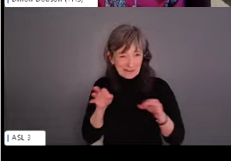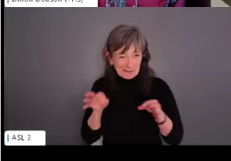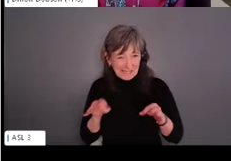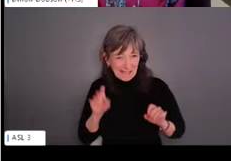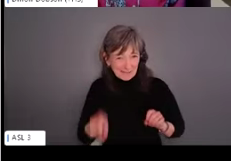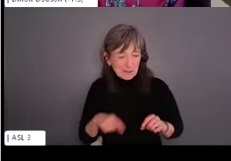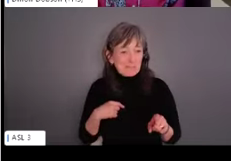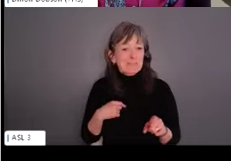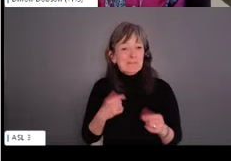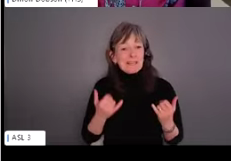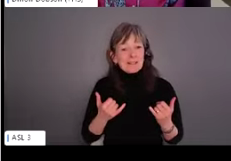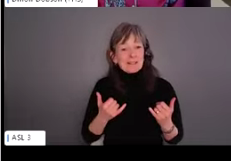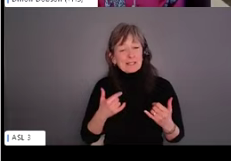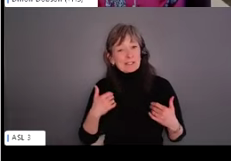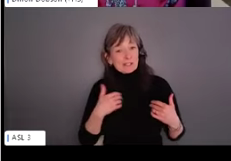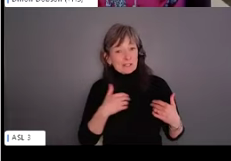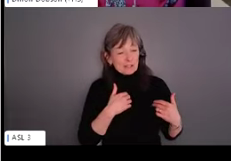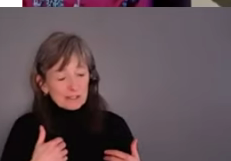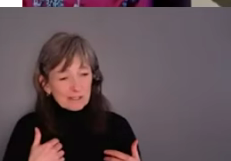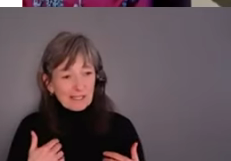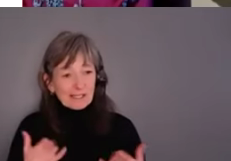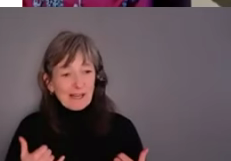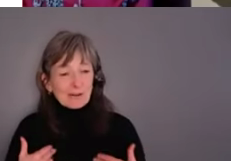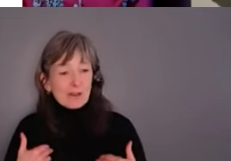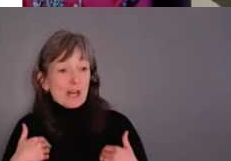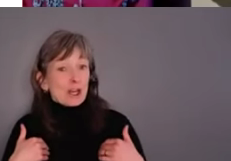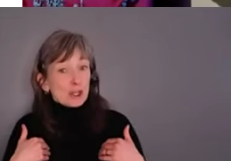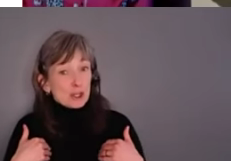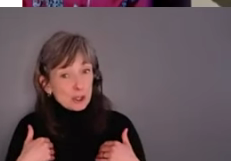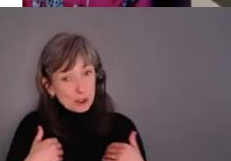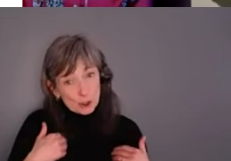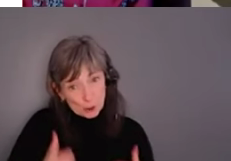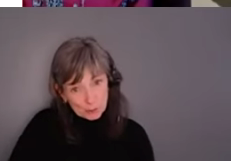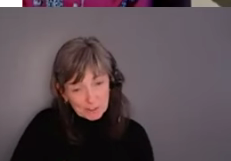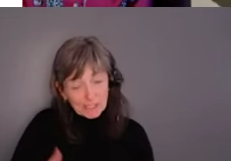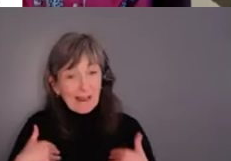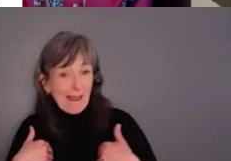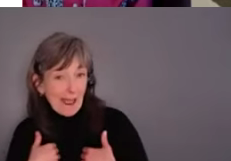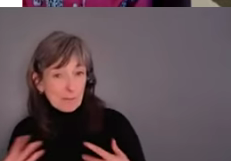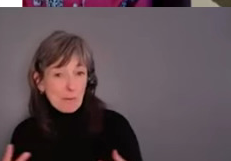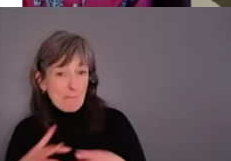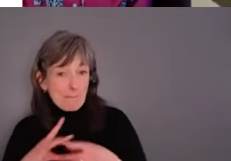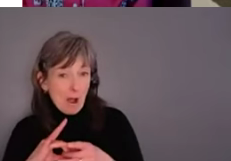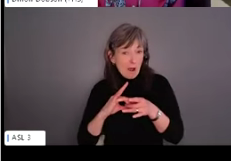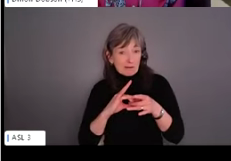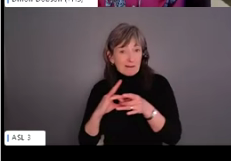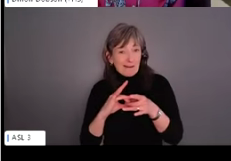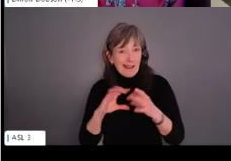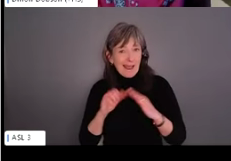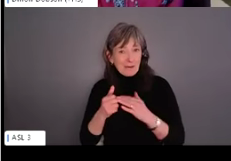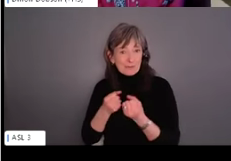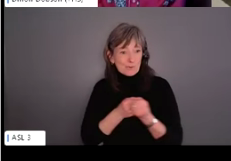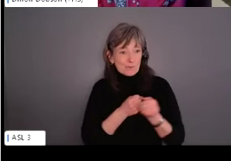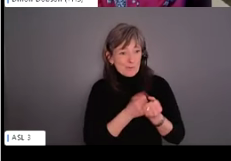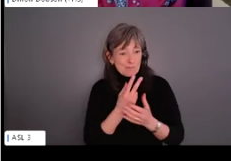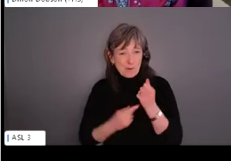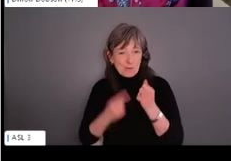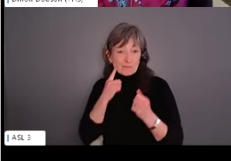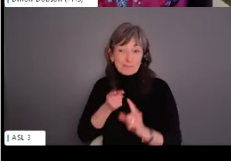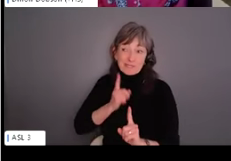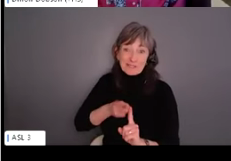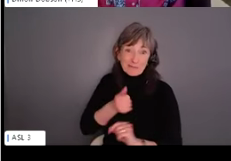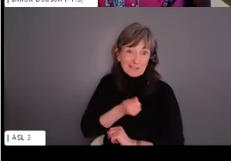is on strengthening the human-animal bond and creating programs and initiatives that support both people and animals, particularly for members of our community who